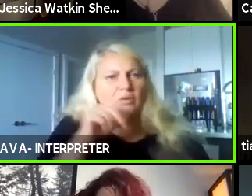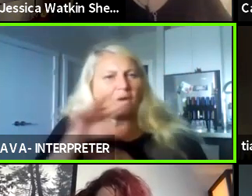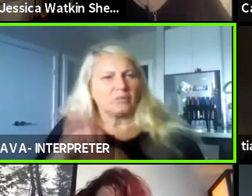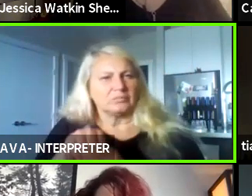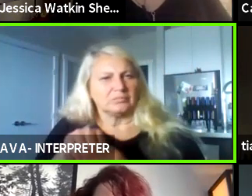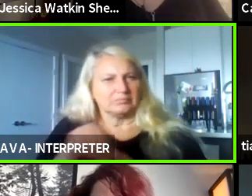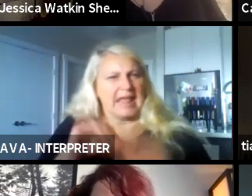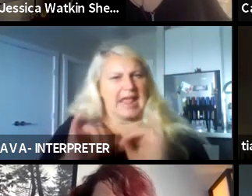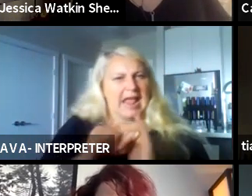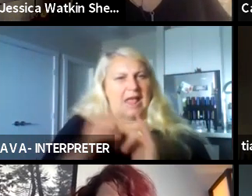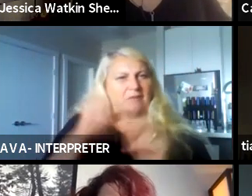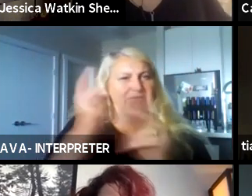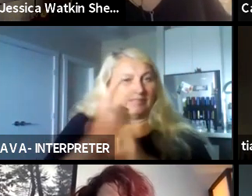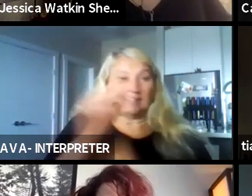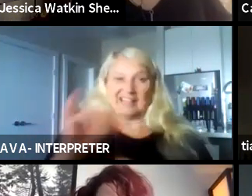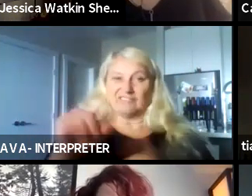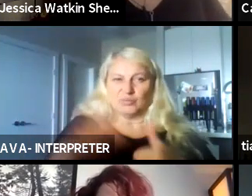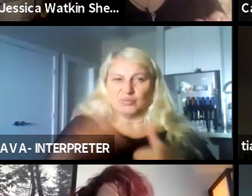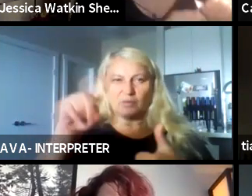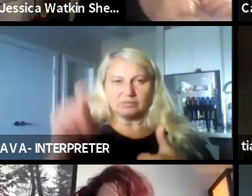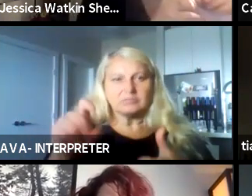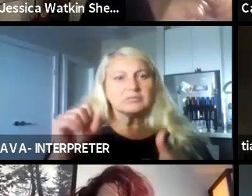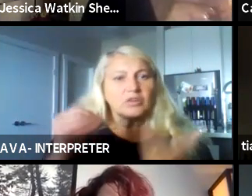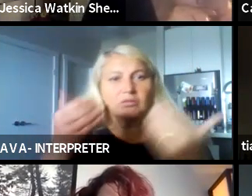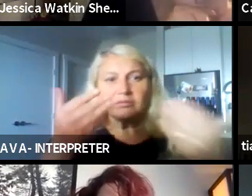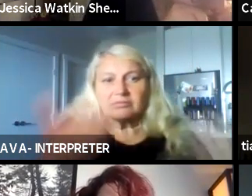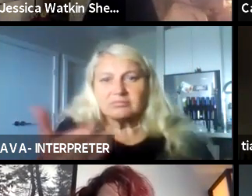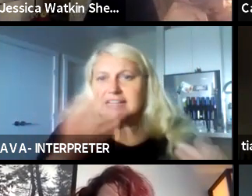sharing? That's the first question. Check.